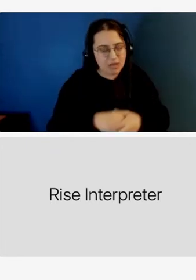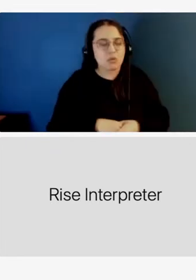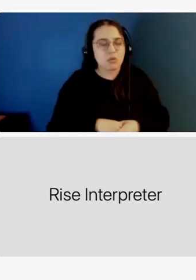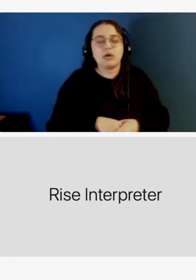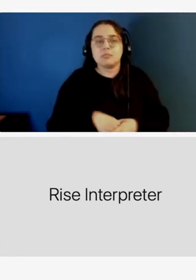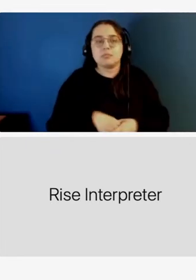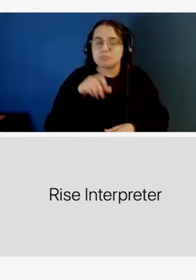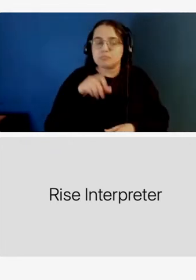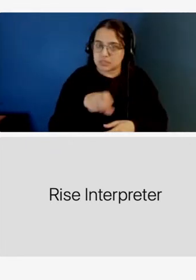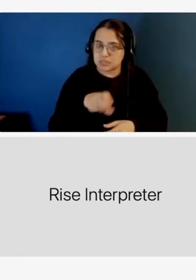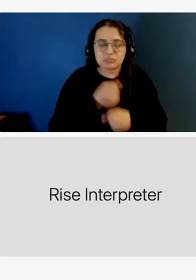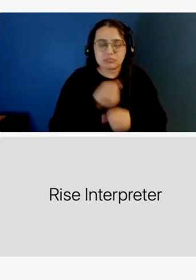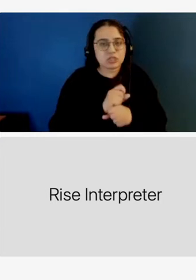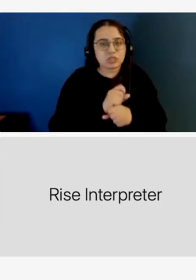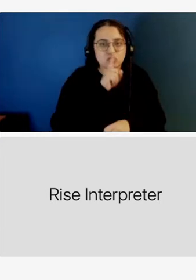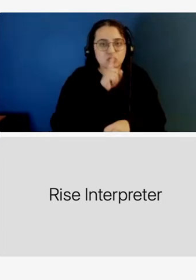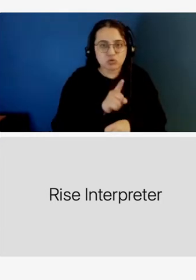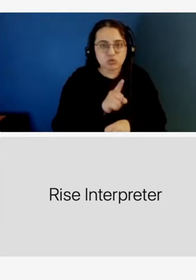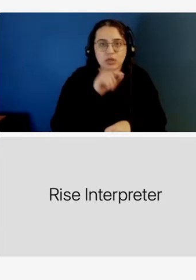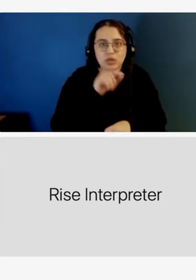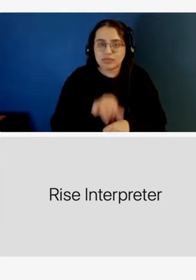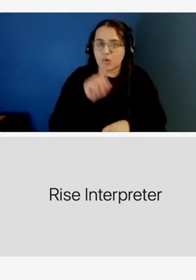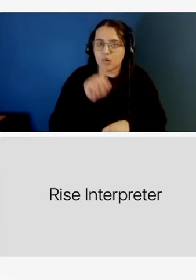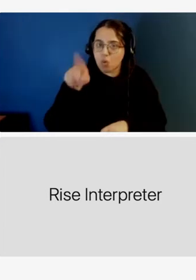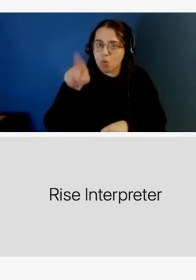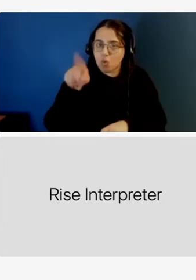Ray Abril's